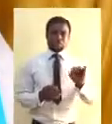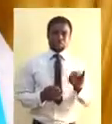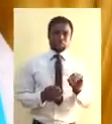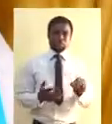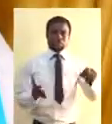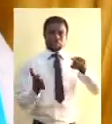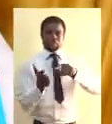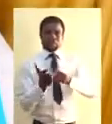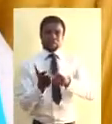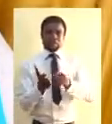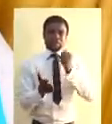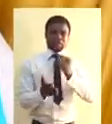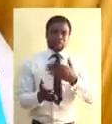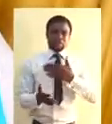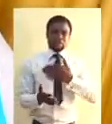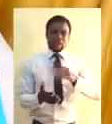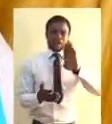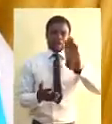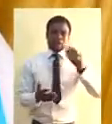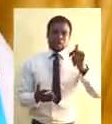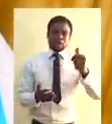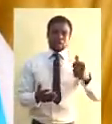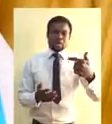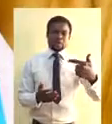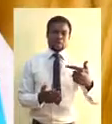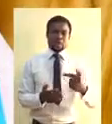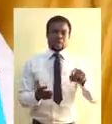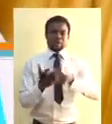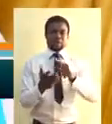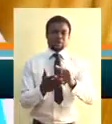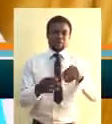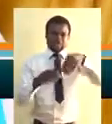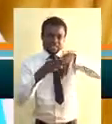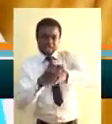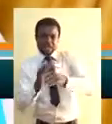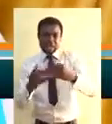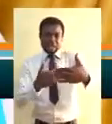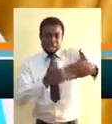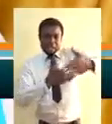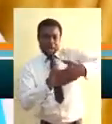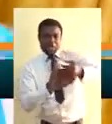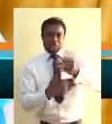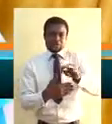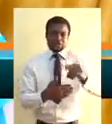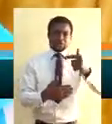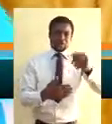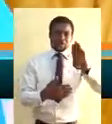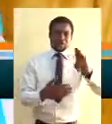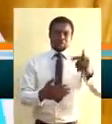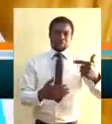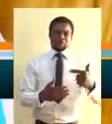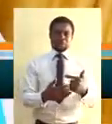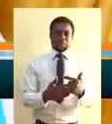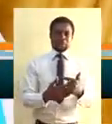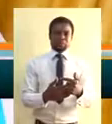So this is my bag. This is the inside, and this is the back of the bag. So what I'm going to do now, if you